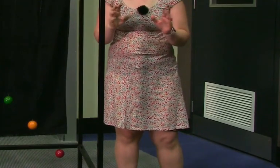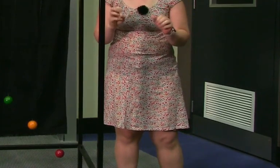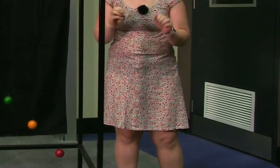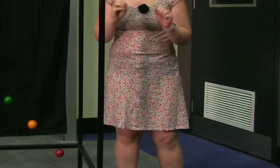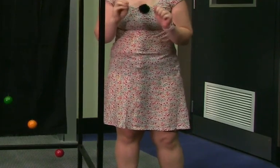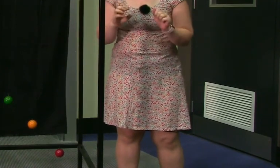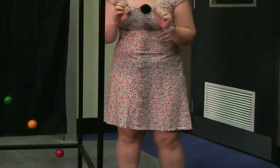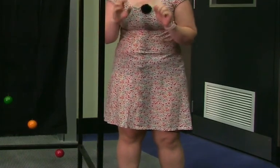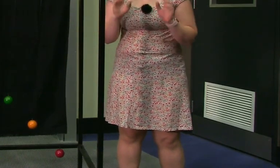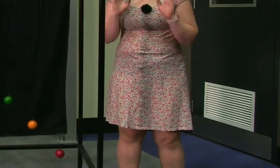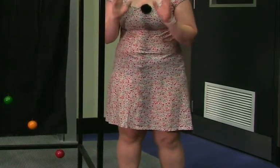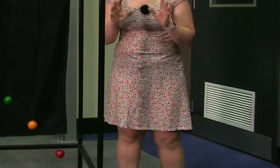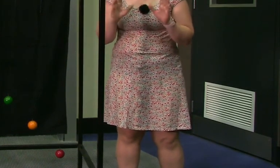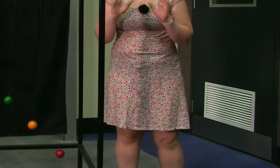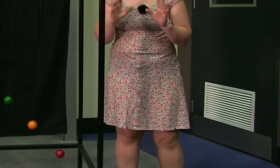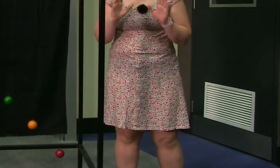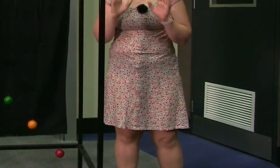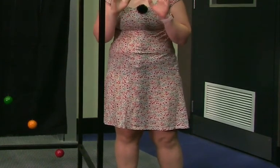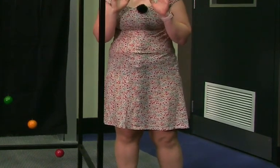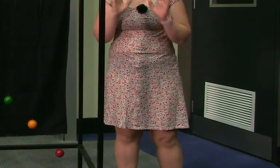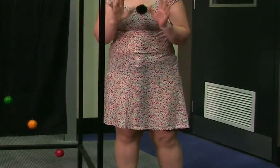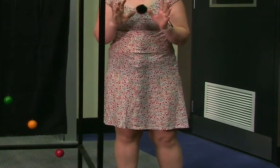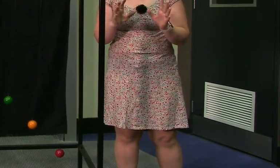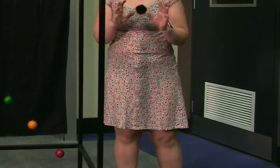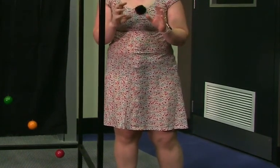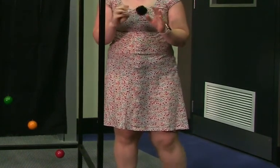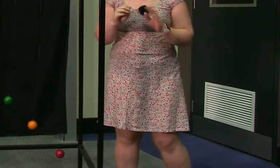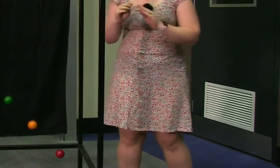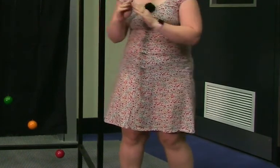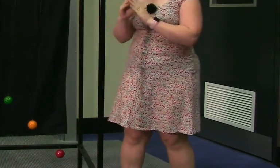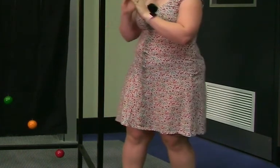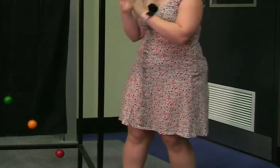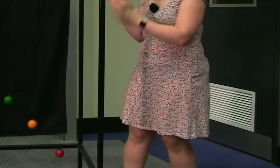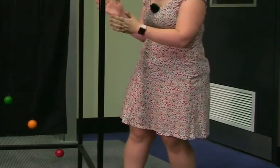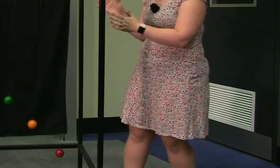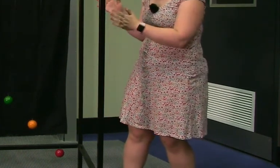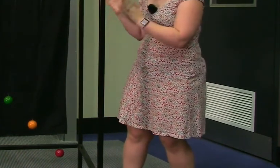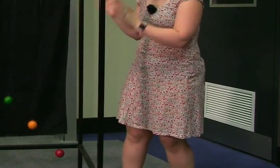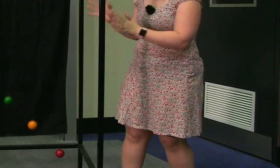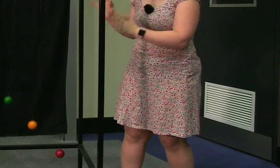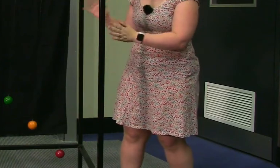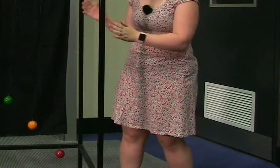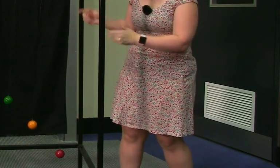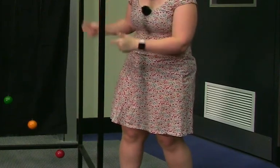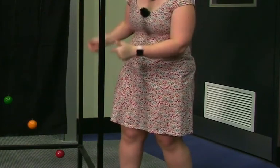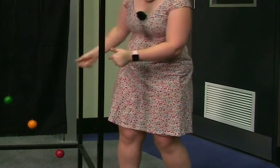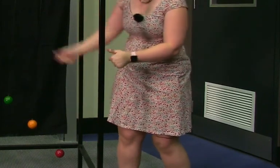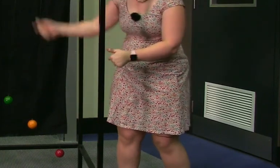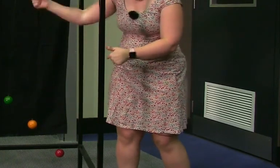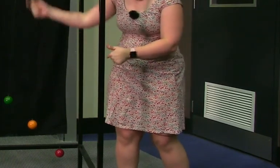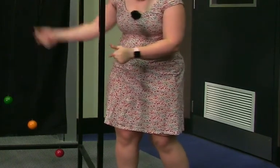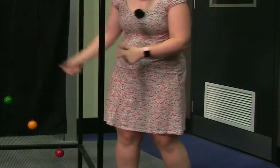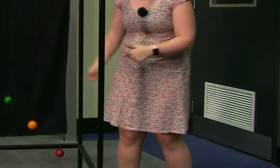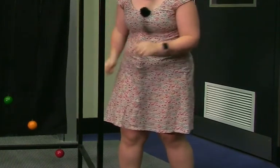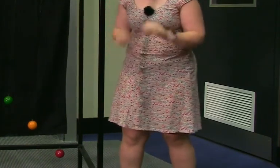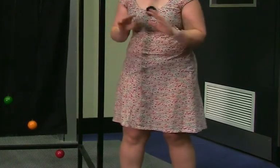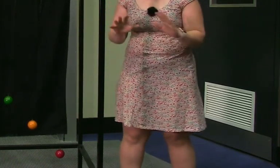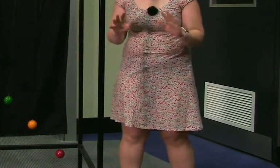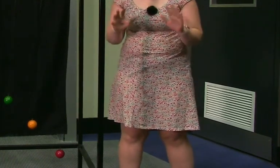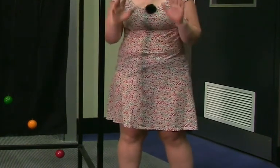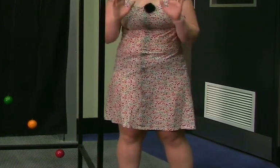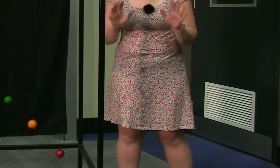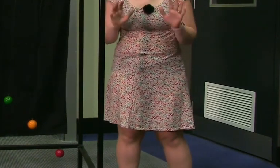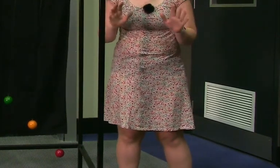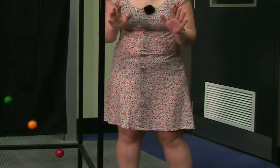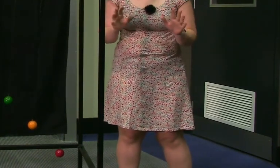do that, I want you to use what you've learnt about resonance to predict what's going to happen to these different coloured